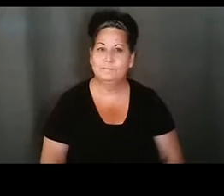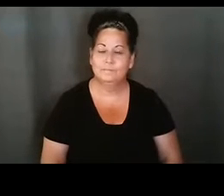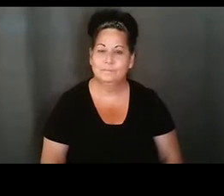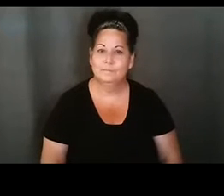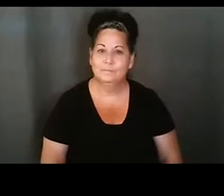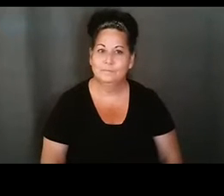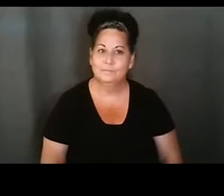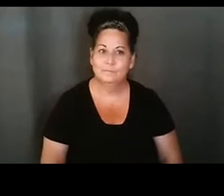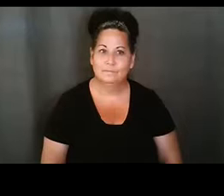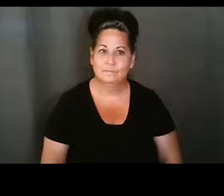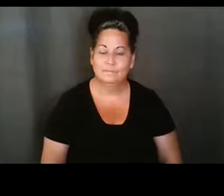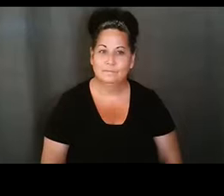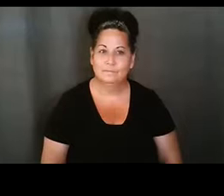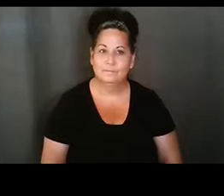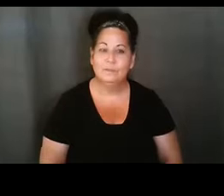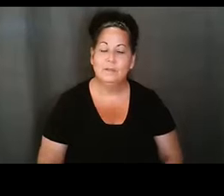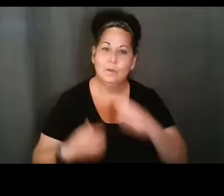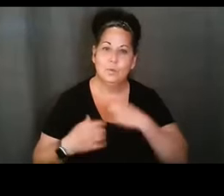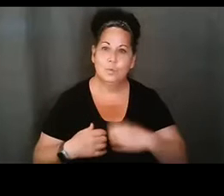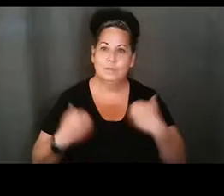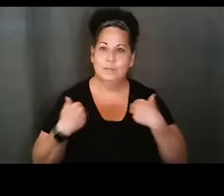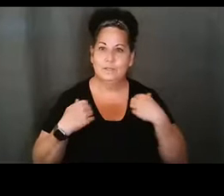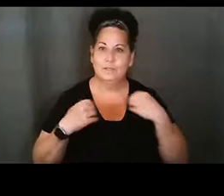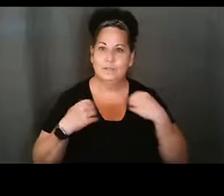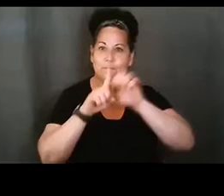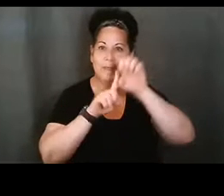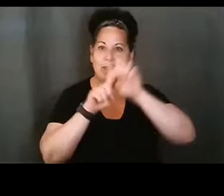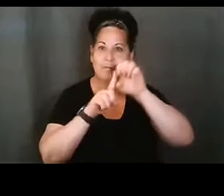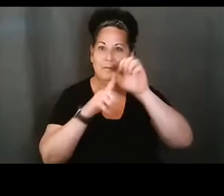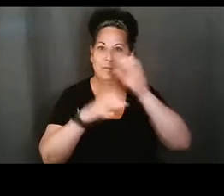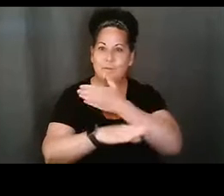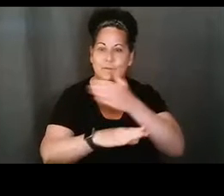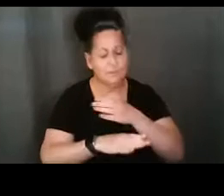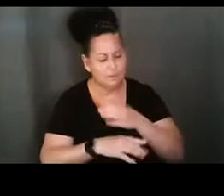elevator music to play for you all, so I'm sorry. So give us a second, please. Well, you can sing.